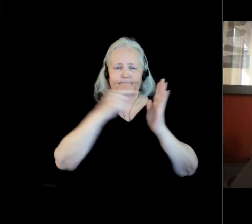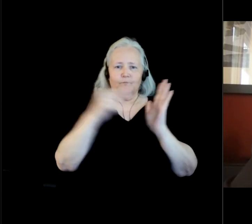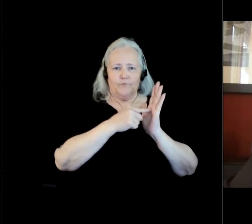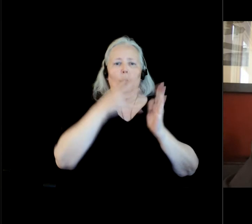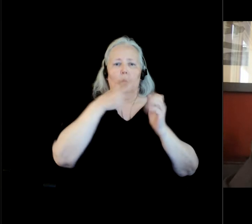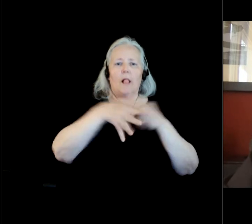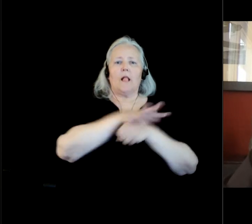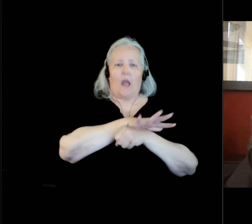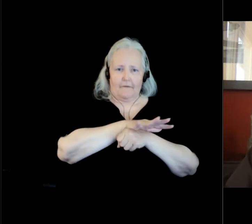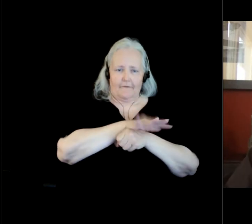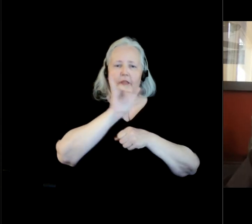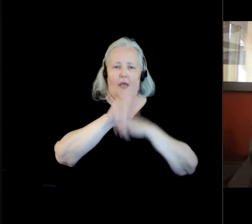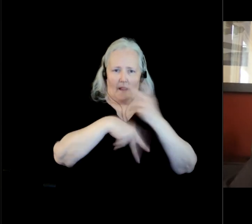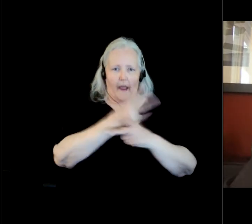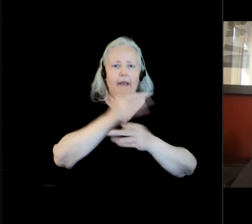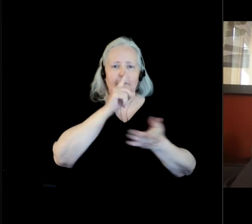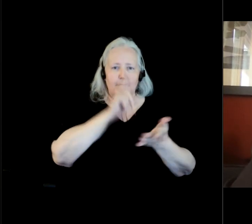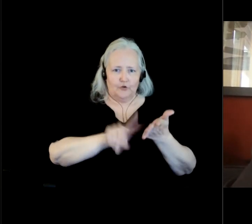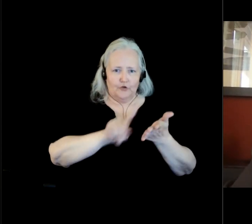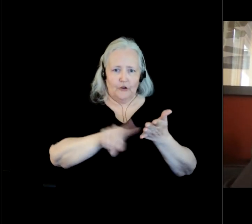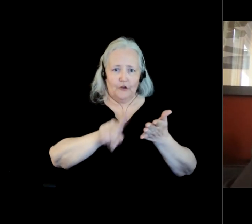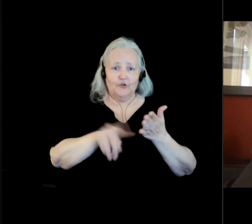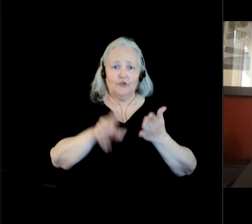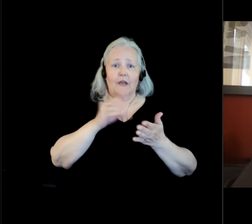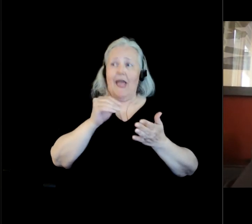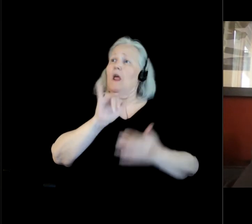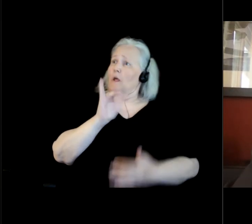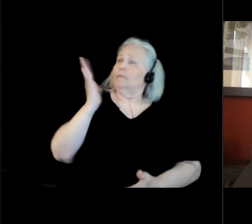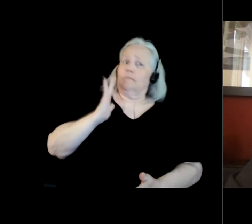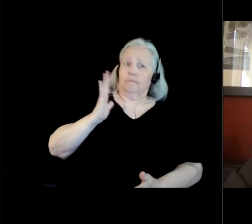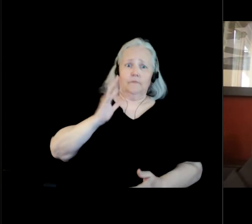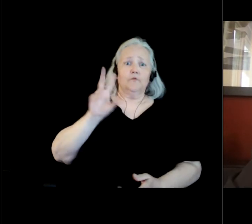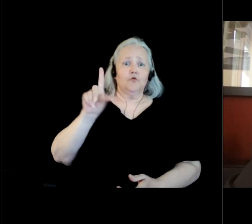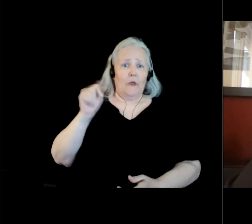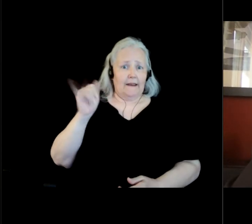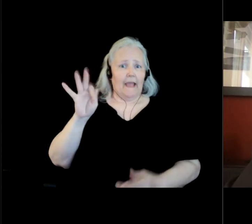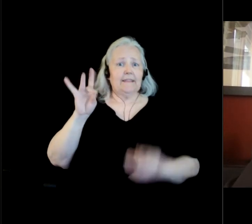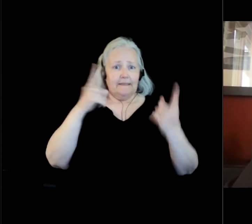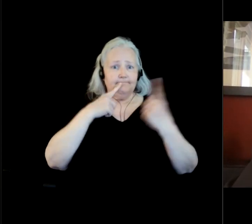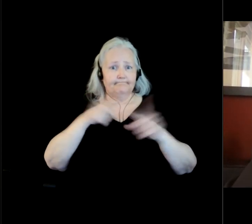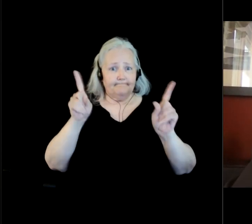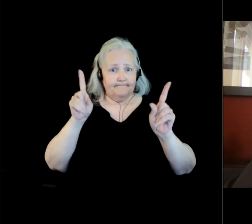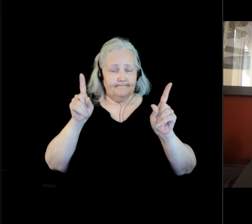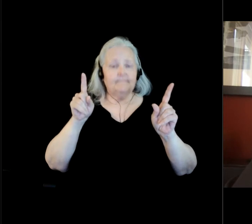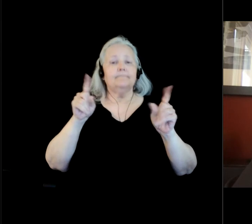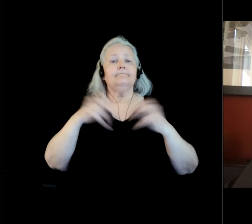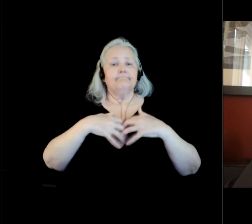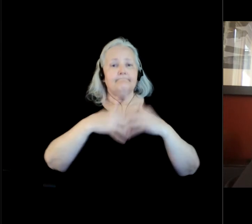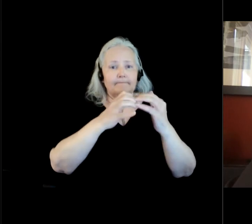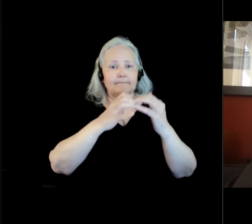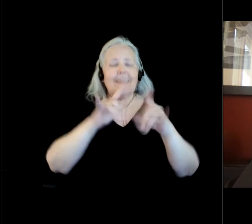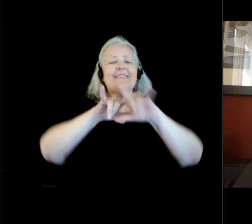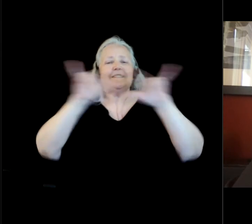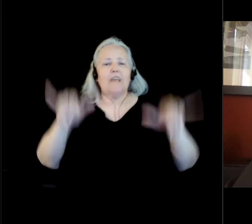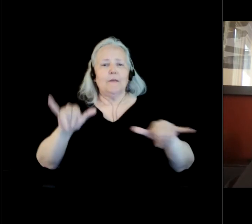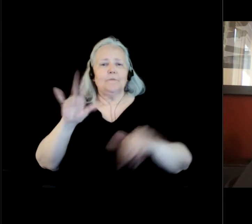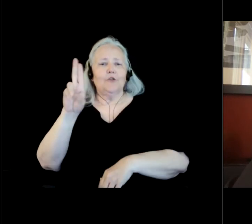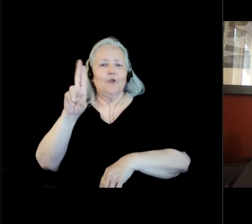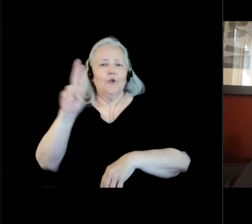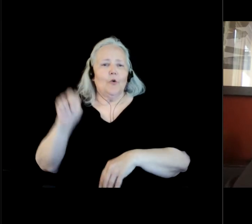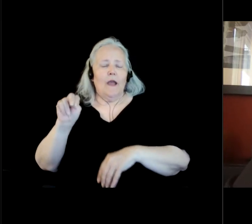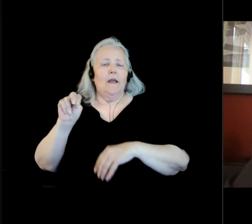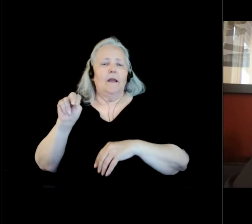this section was originally announced in 2019 to coincide with the United Nations International Year of Indigenous